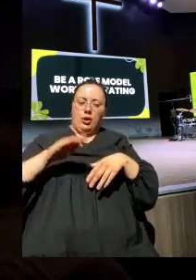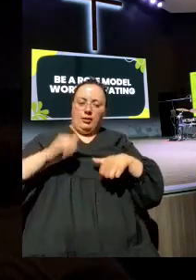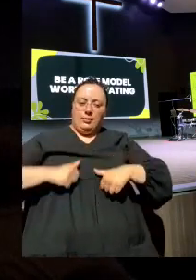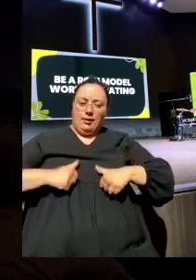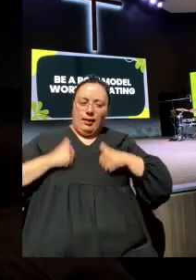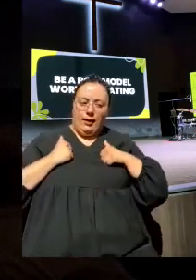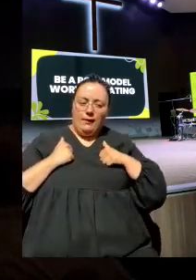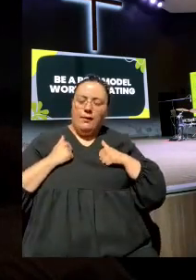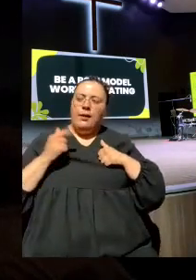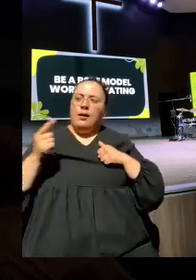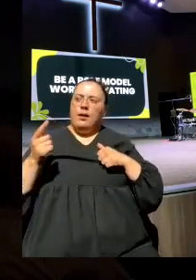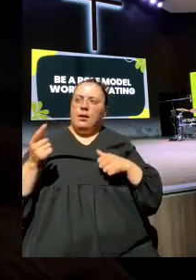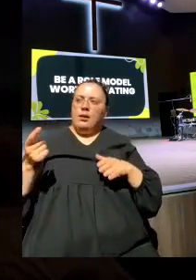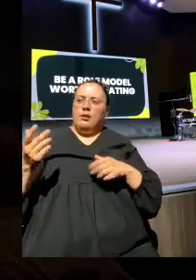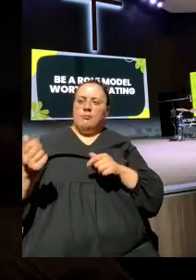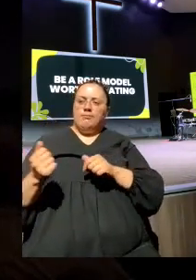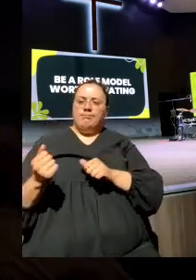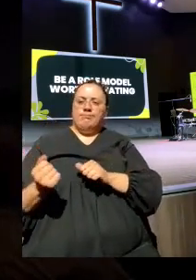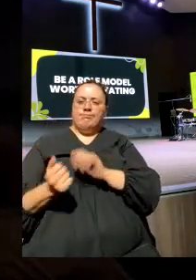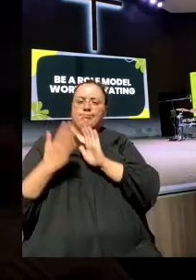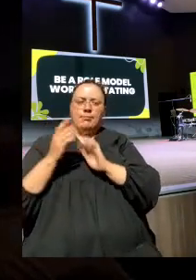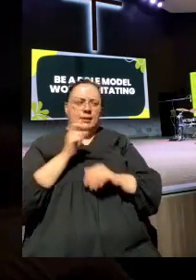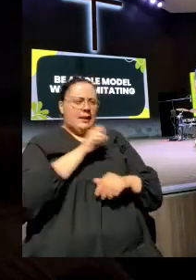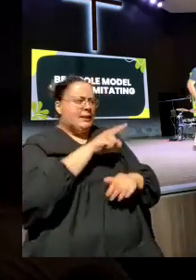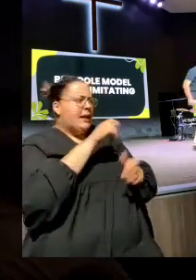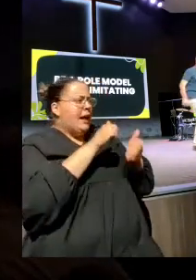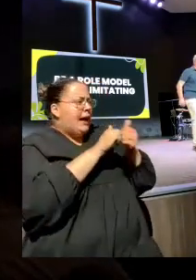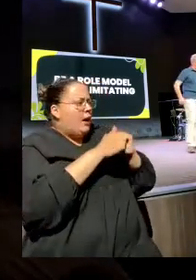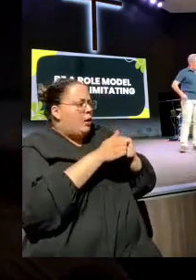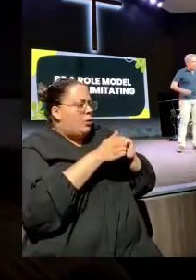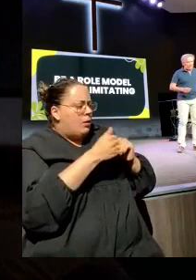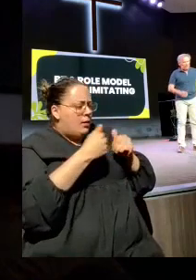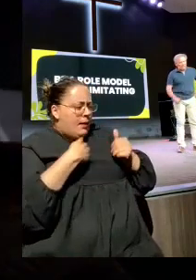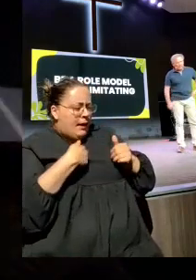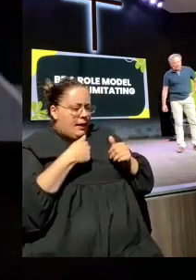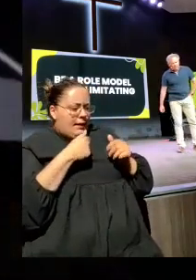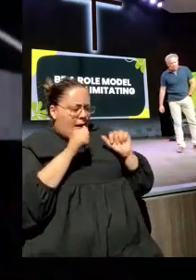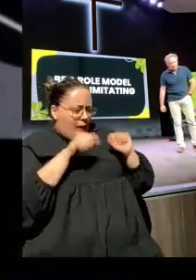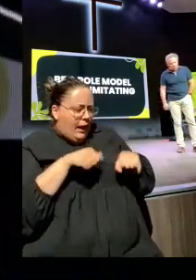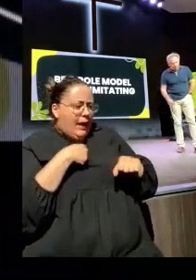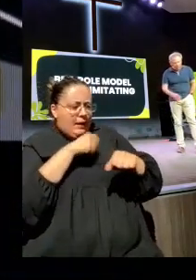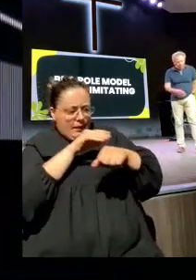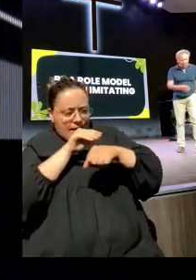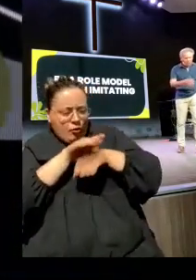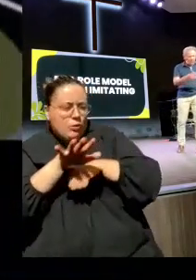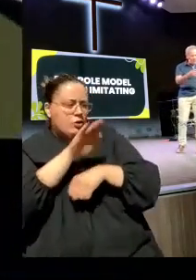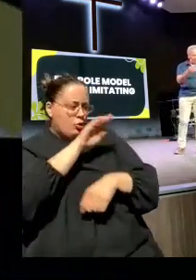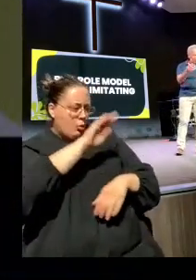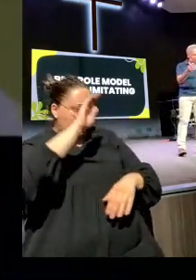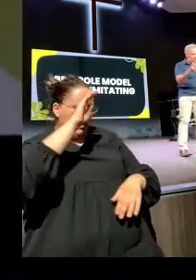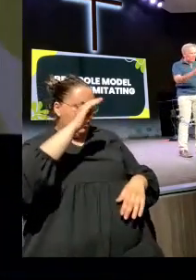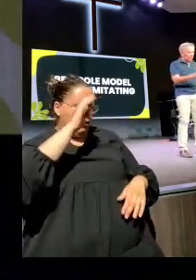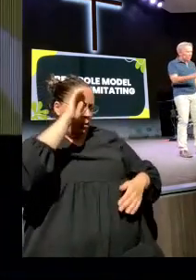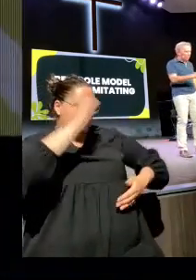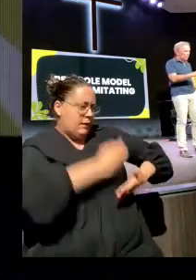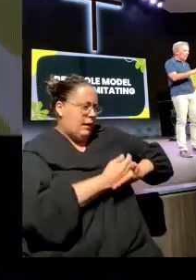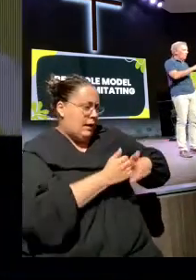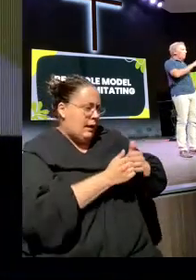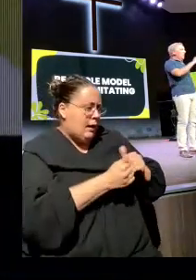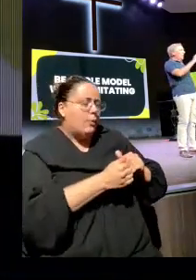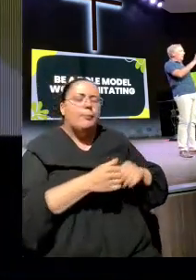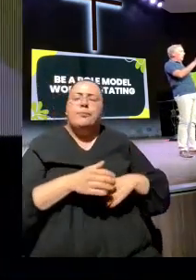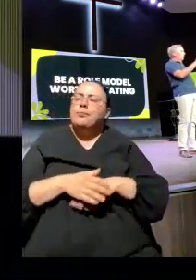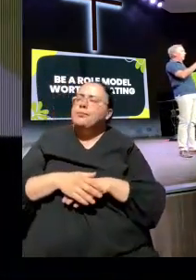just me. Right? So let's, God, I just want to pray that you guide us into this discussion, that it would be fruitful and beneficial to others